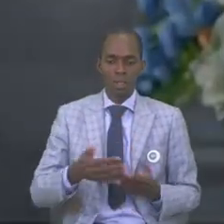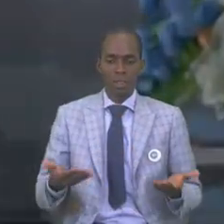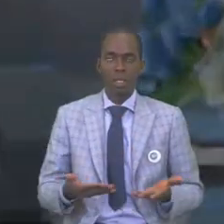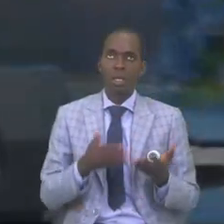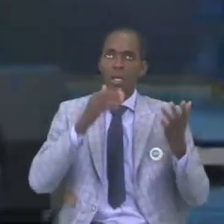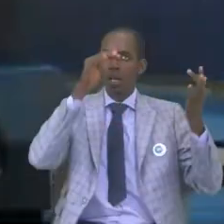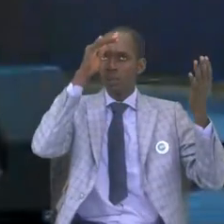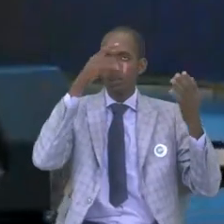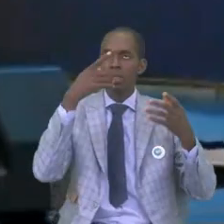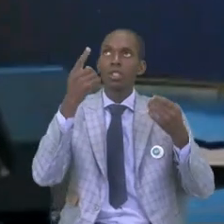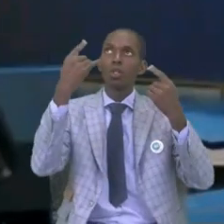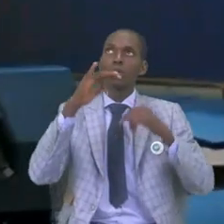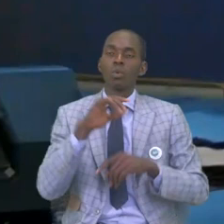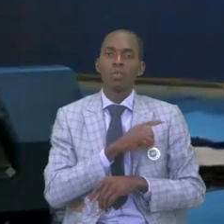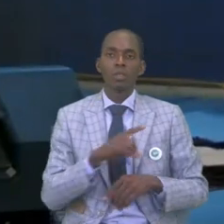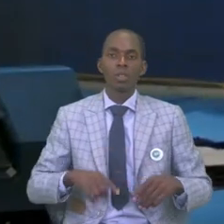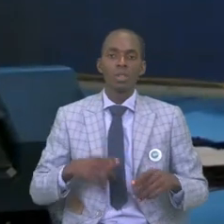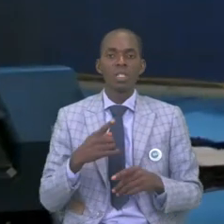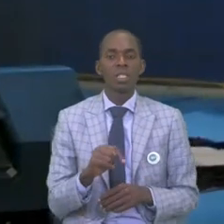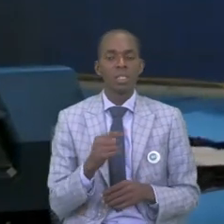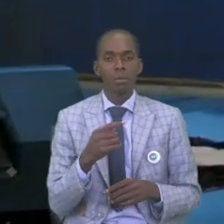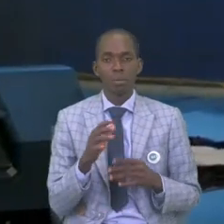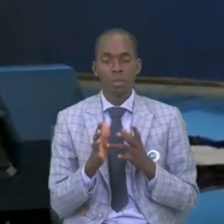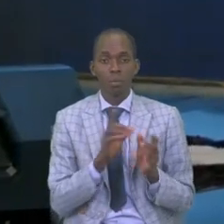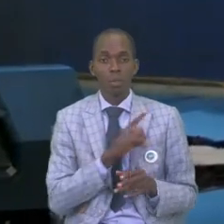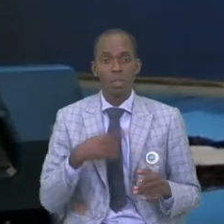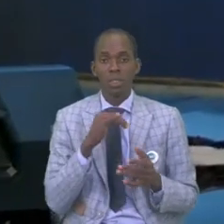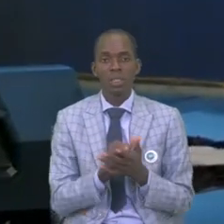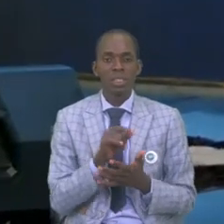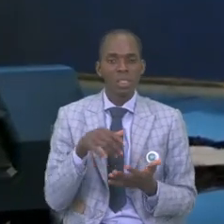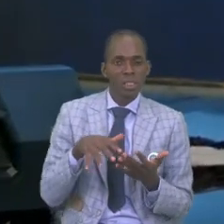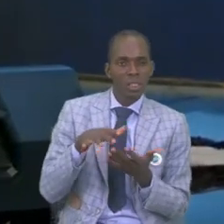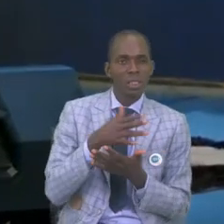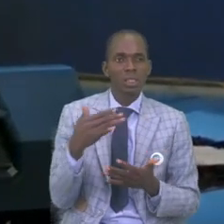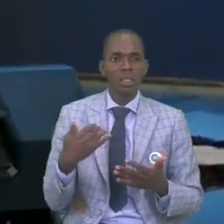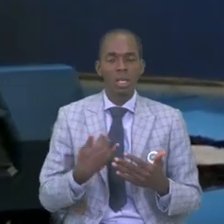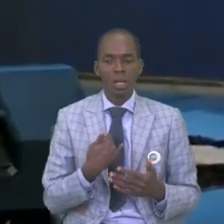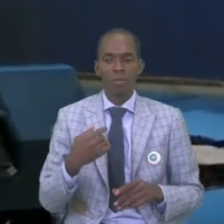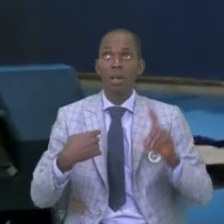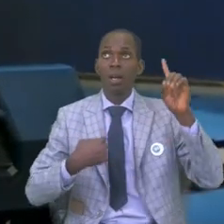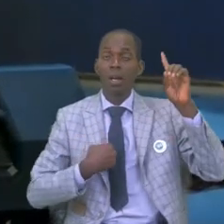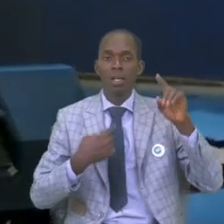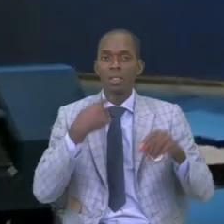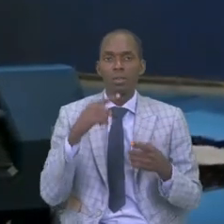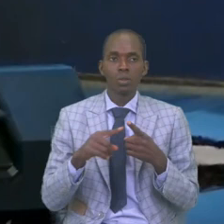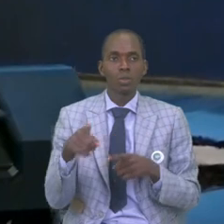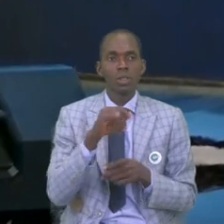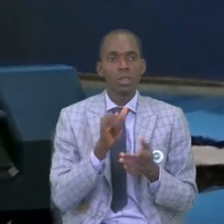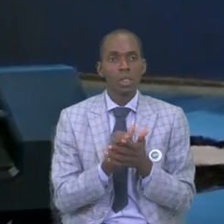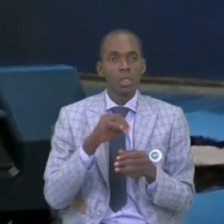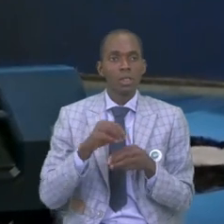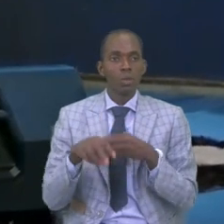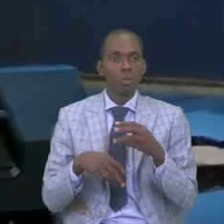coming of the Lord. He says, these things have I spoken unto you, that in me ye might have peace. In the world ye